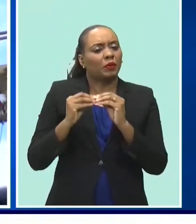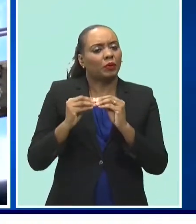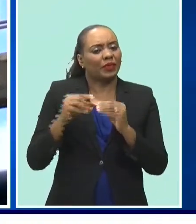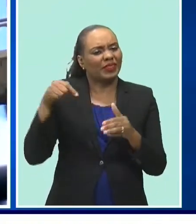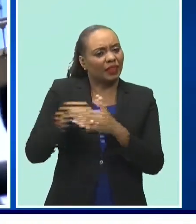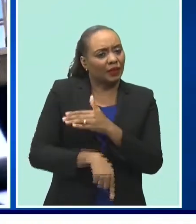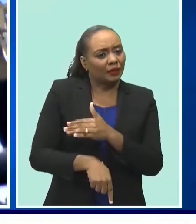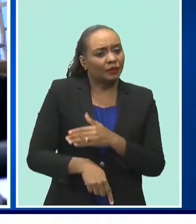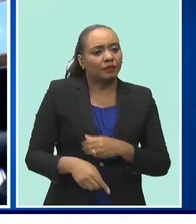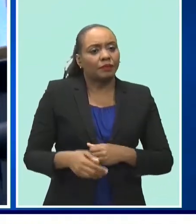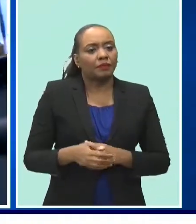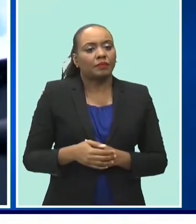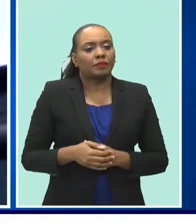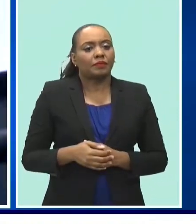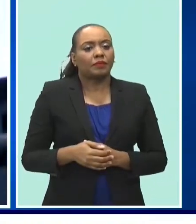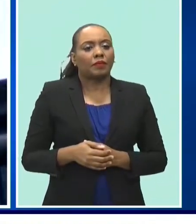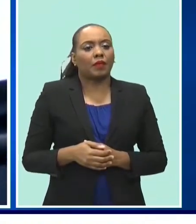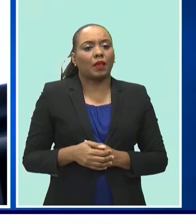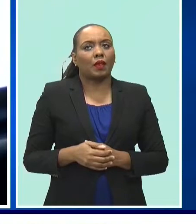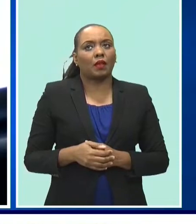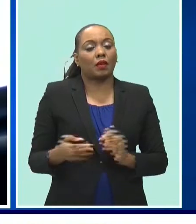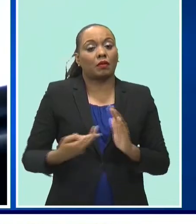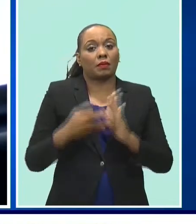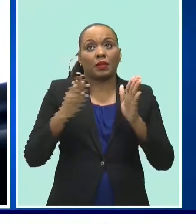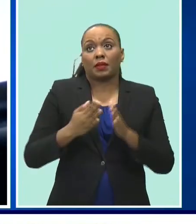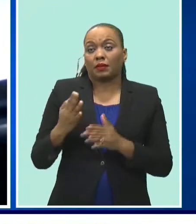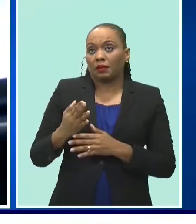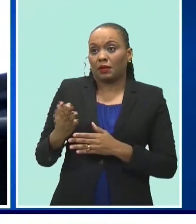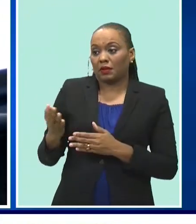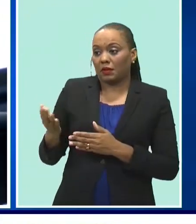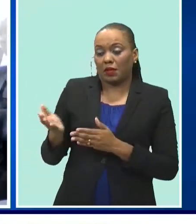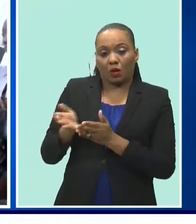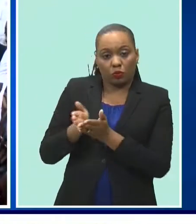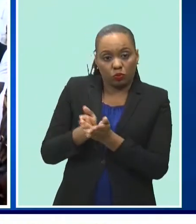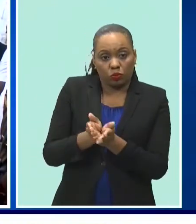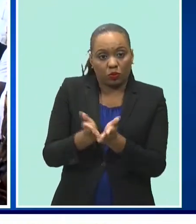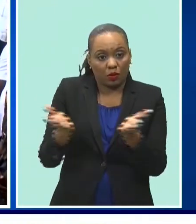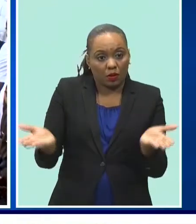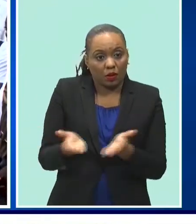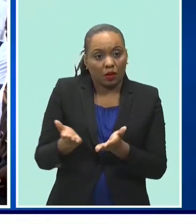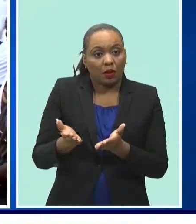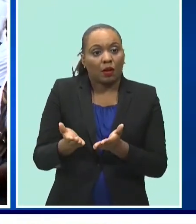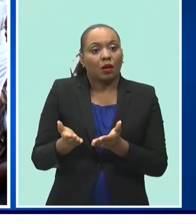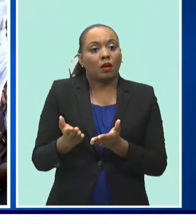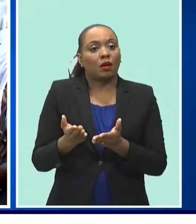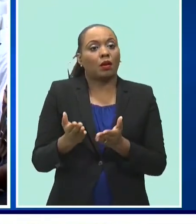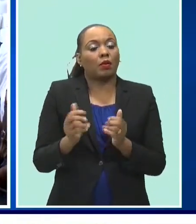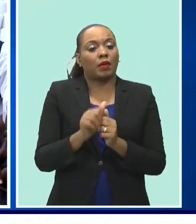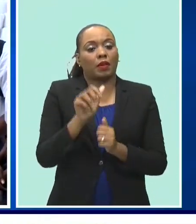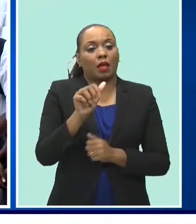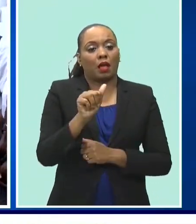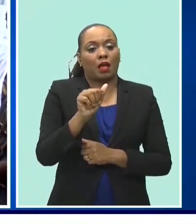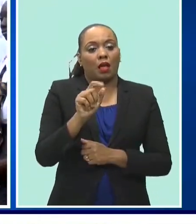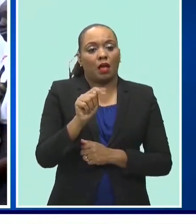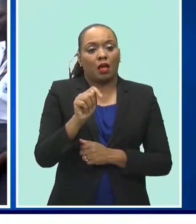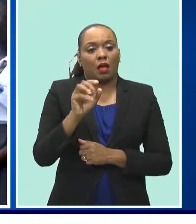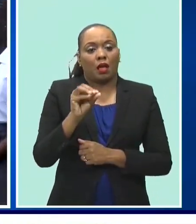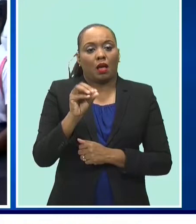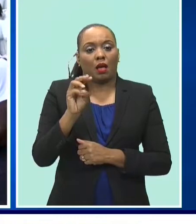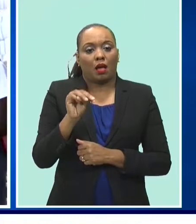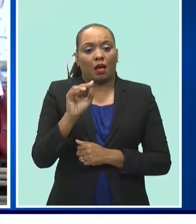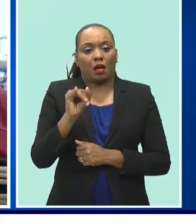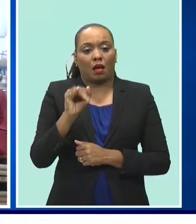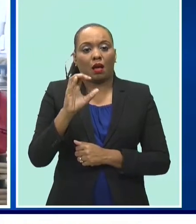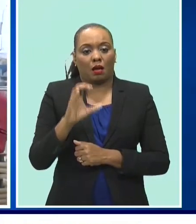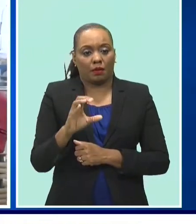NOAA representatives are on island to conduct research under the Atomic or Atlantic Trade Wind Oceanic Atmosphere